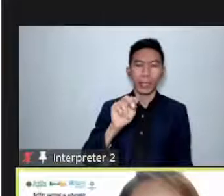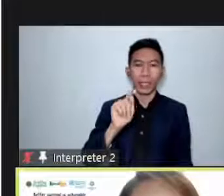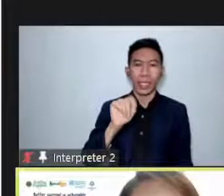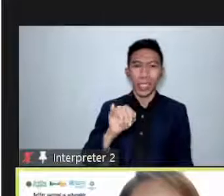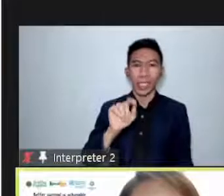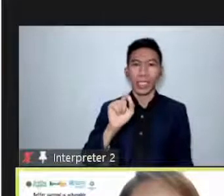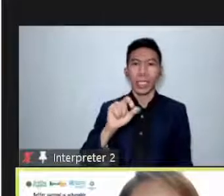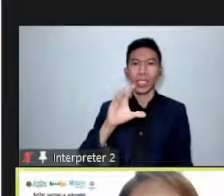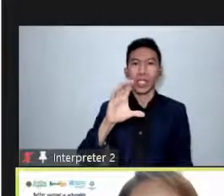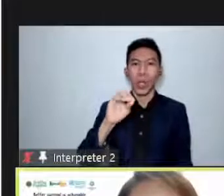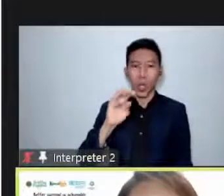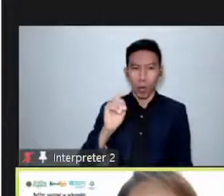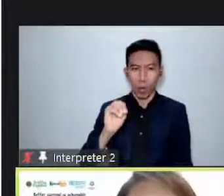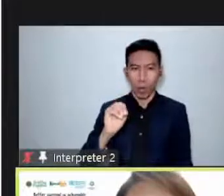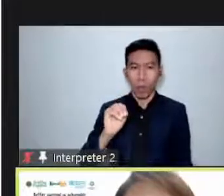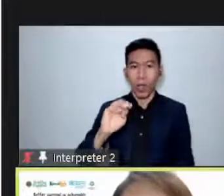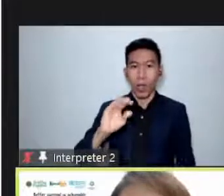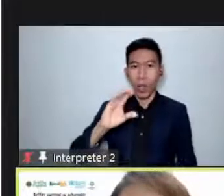code